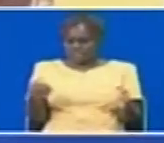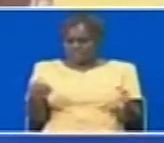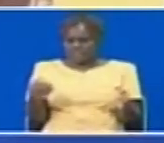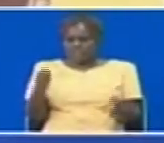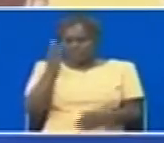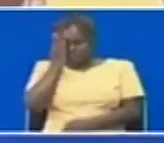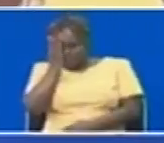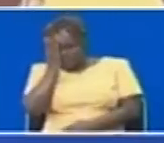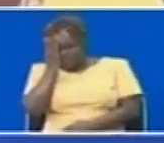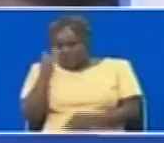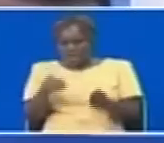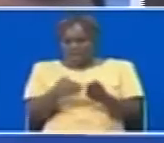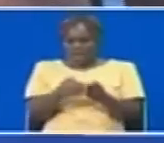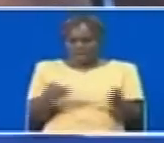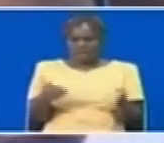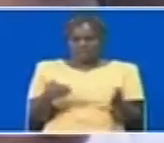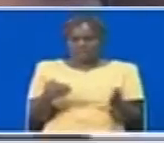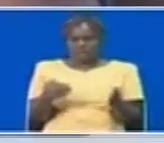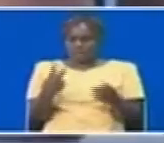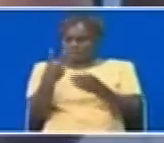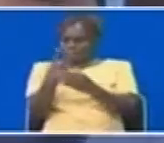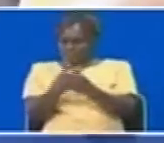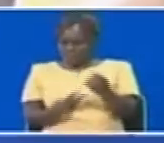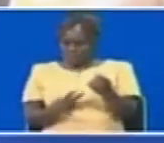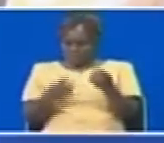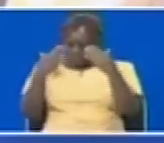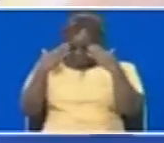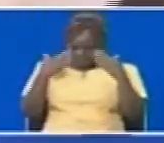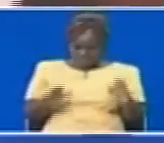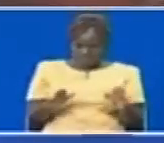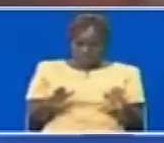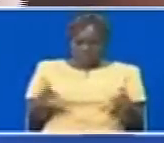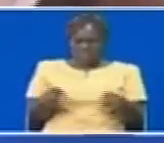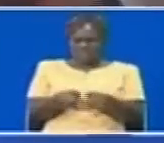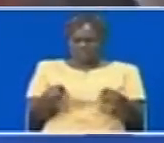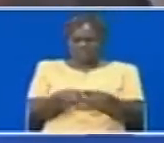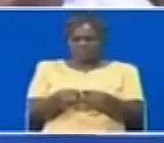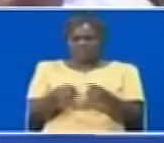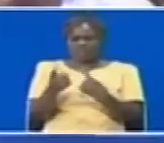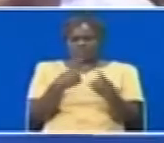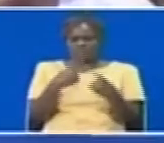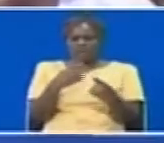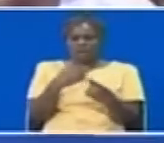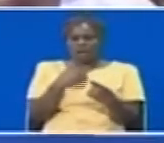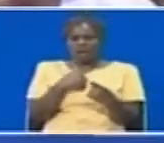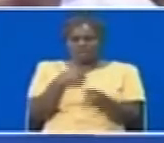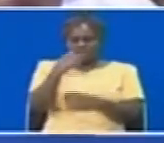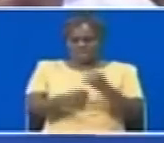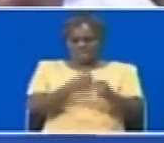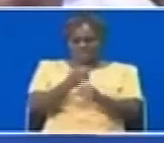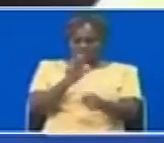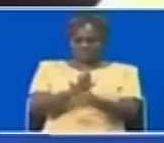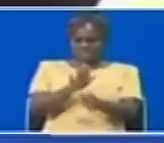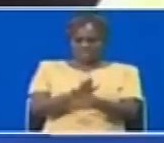anti-Israel and anti-Zionism. Though both Jews and Arab Muslims did their claims to the land that the sites occupy a couple thousand years,